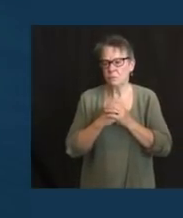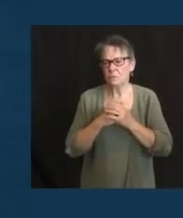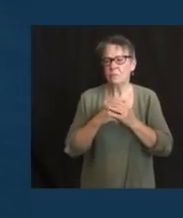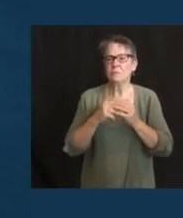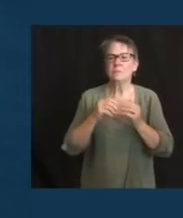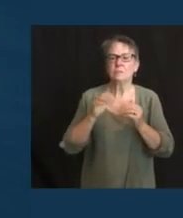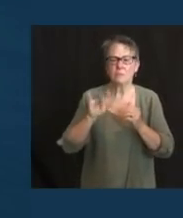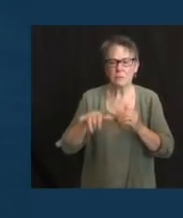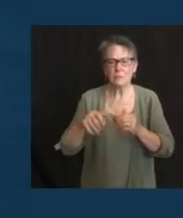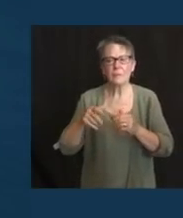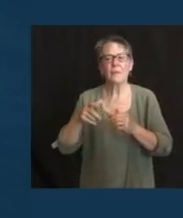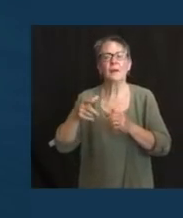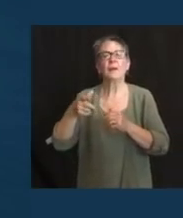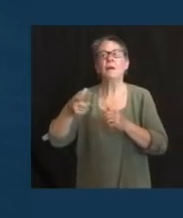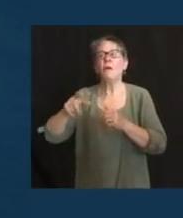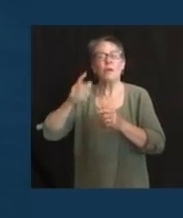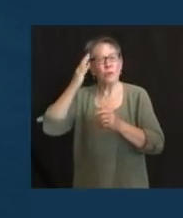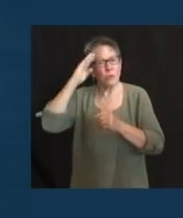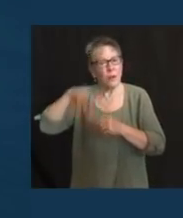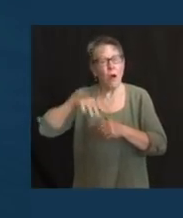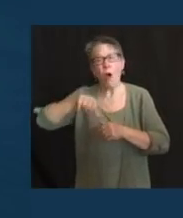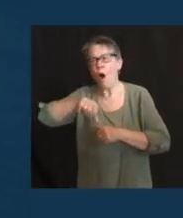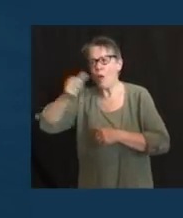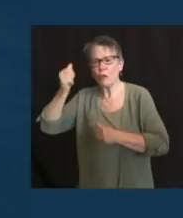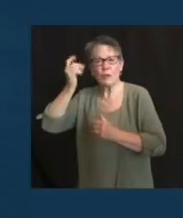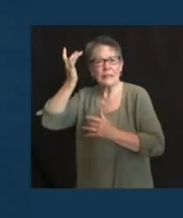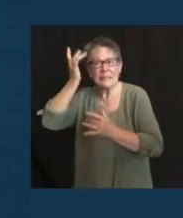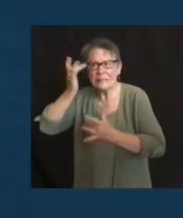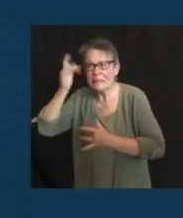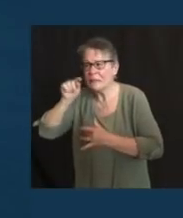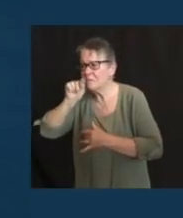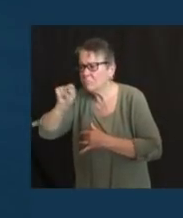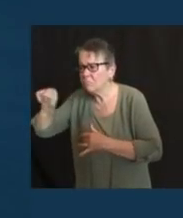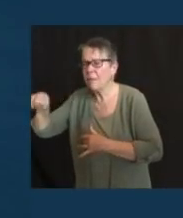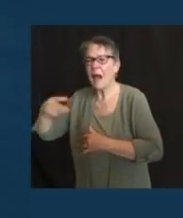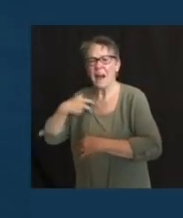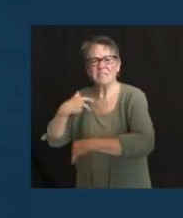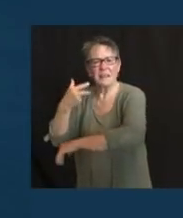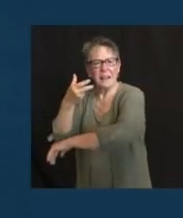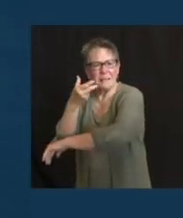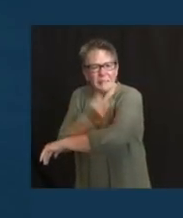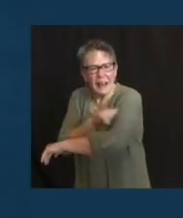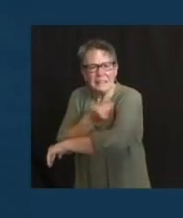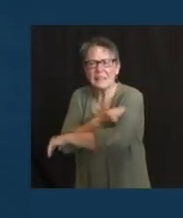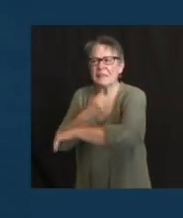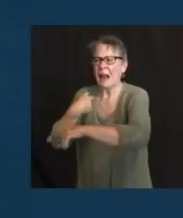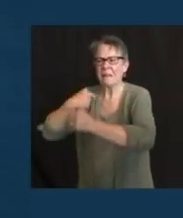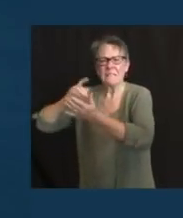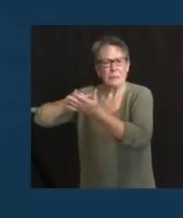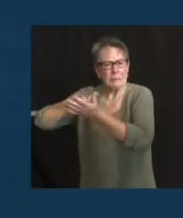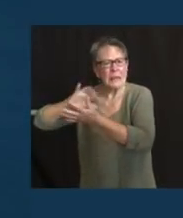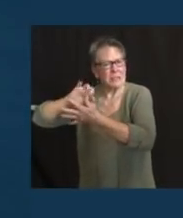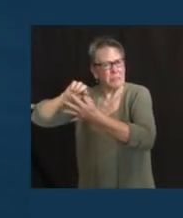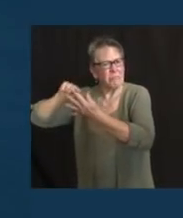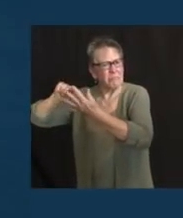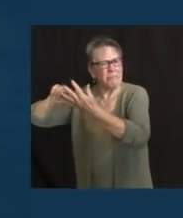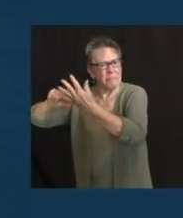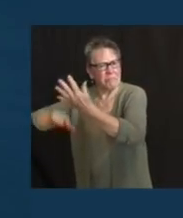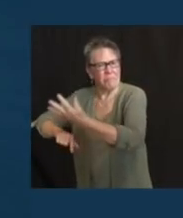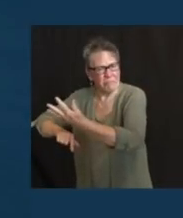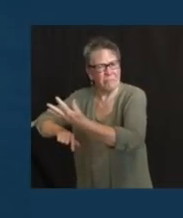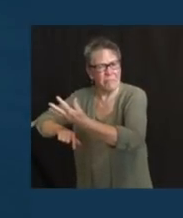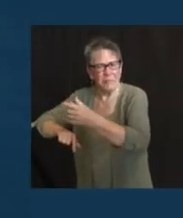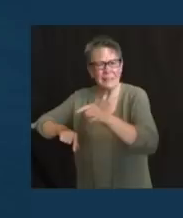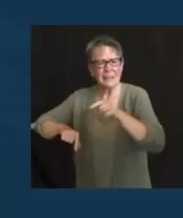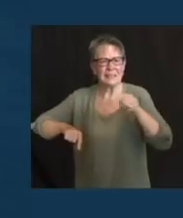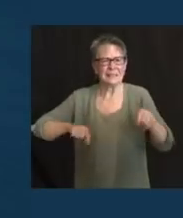in contact with someone who was sick to get themselves to seek treatment. Not so now.